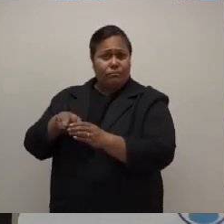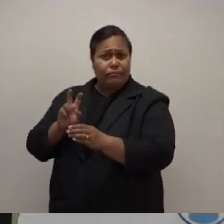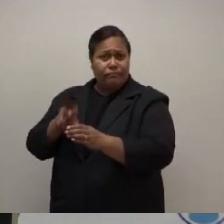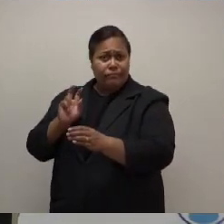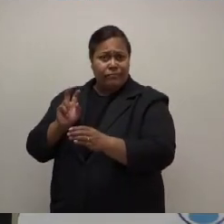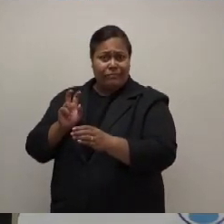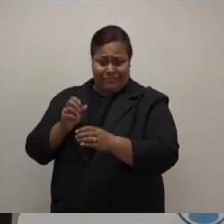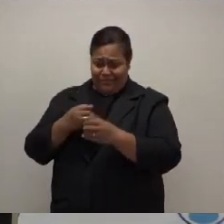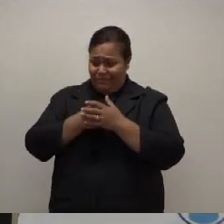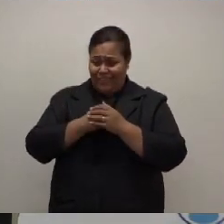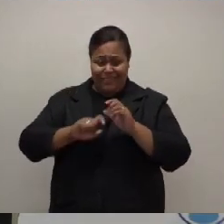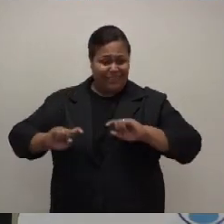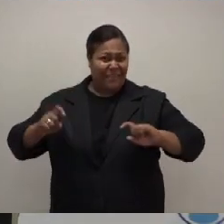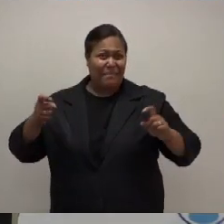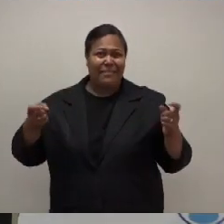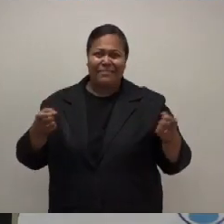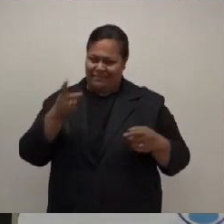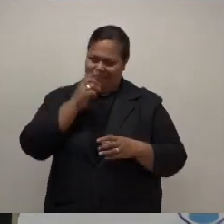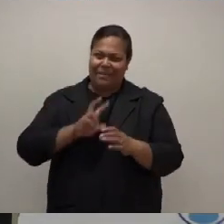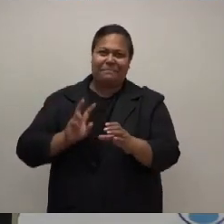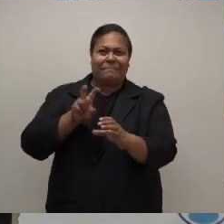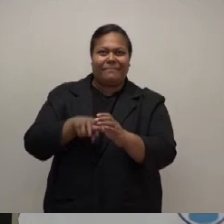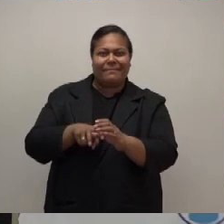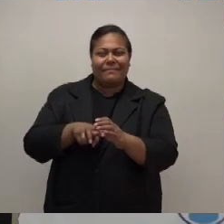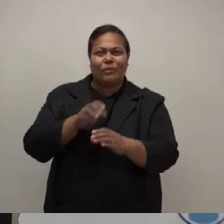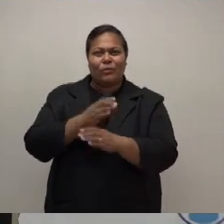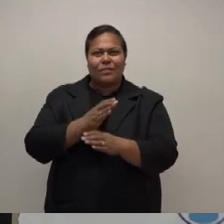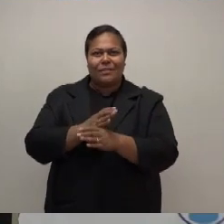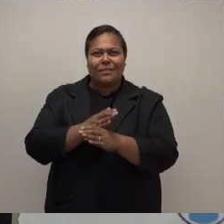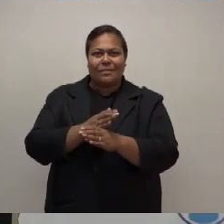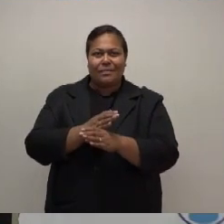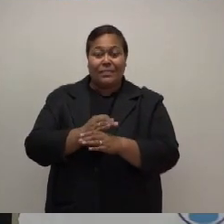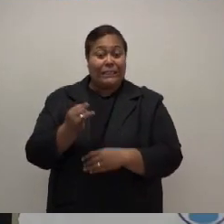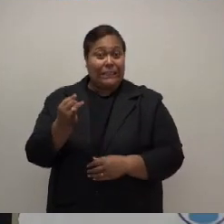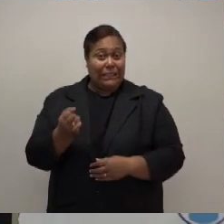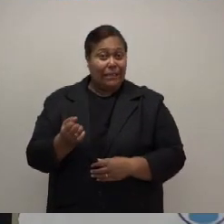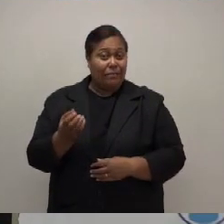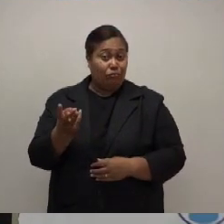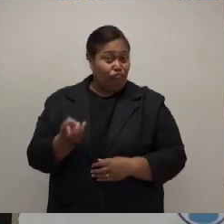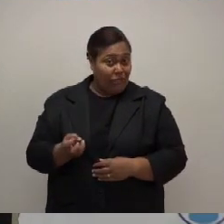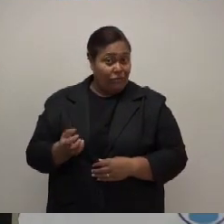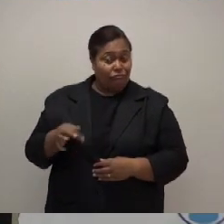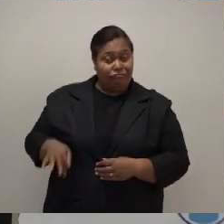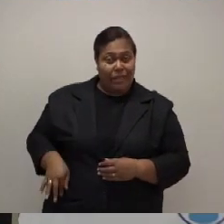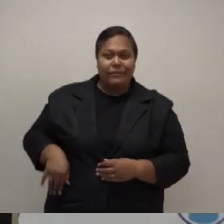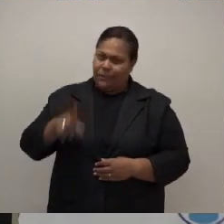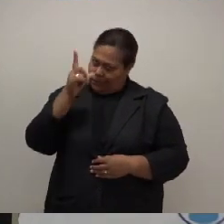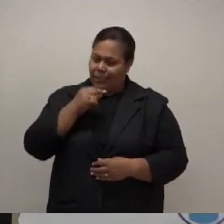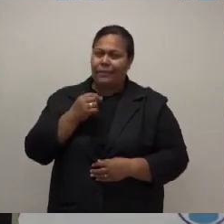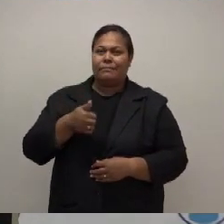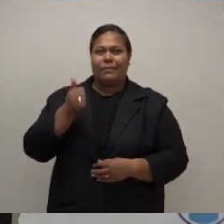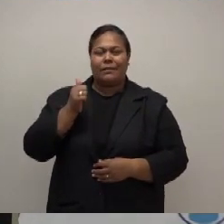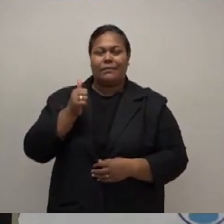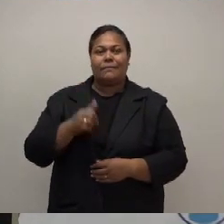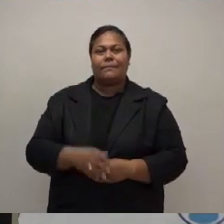and neighbors. It will restore lost income and put us back on track to economic